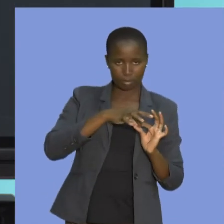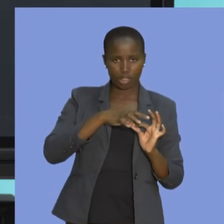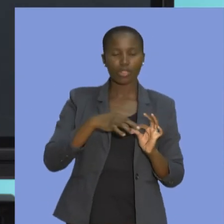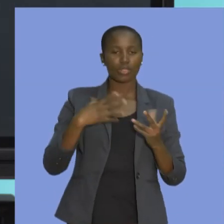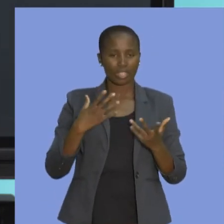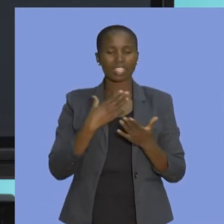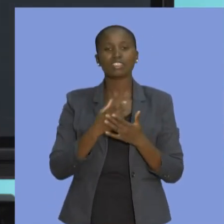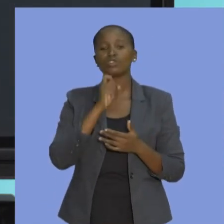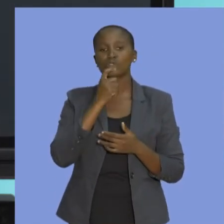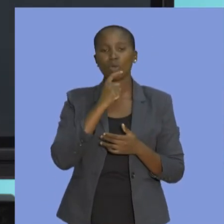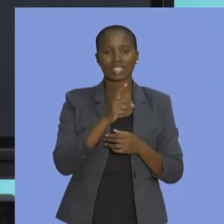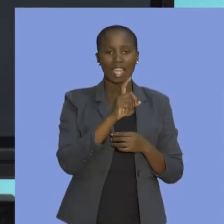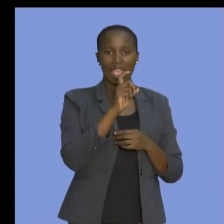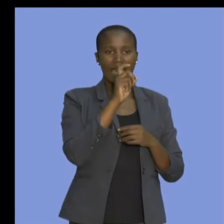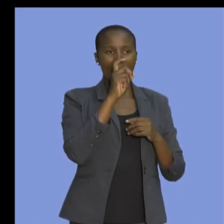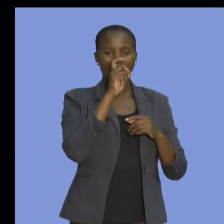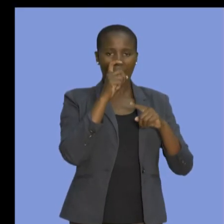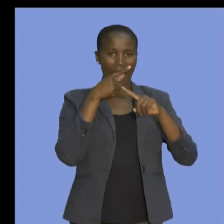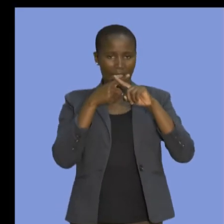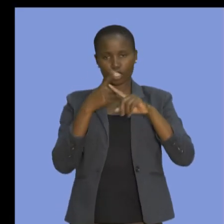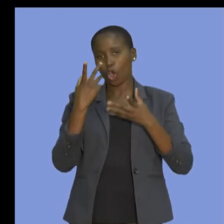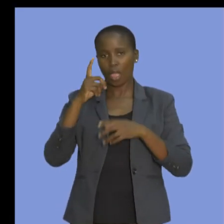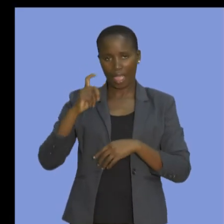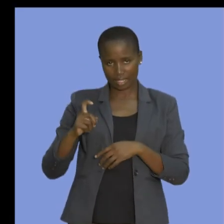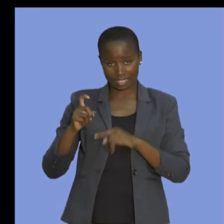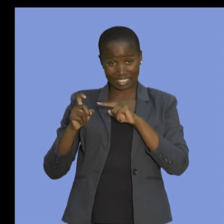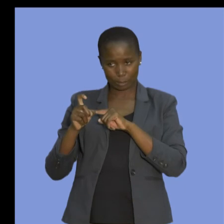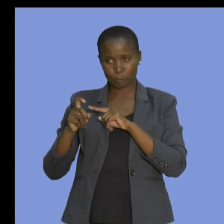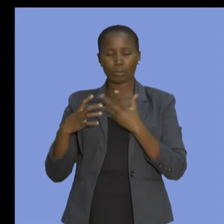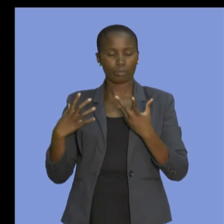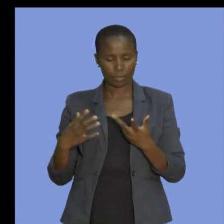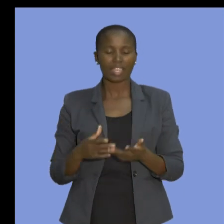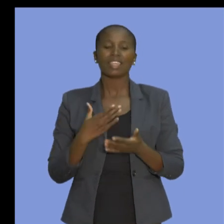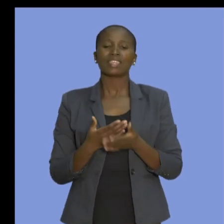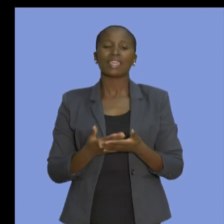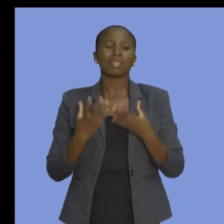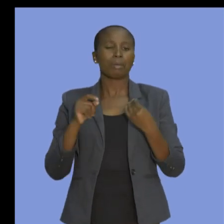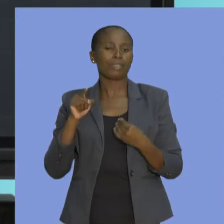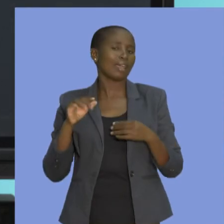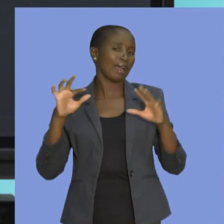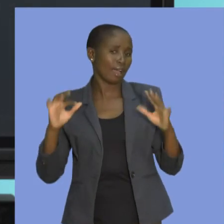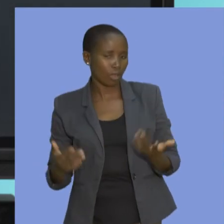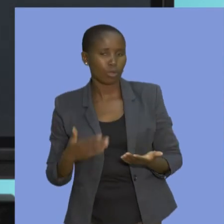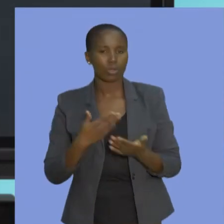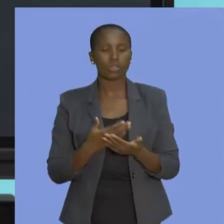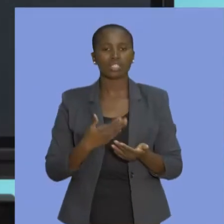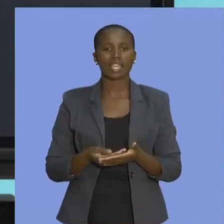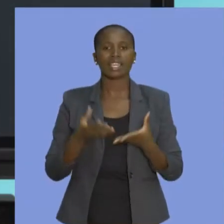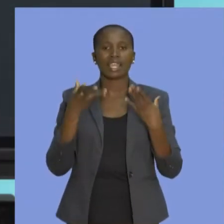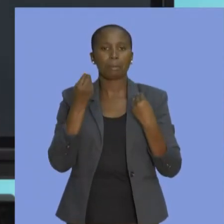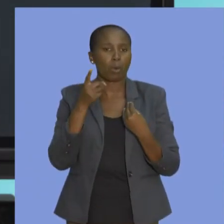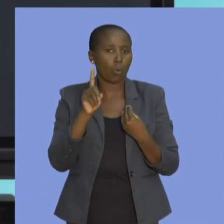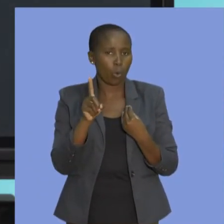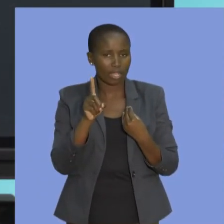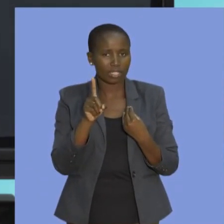x-axis. We can use the cumulative frequency to get the quartiles. Let's see